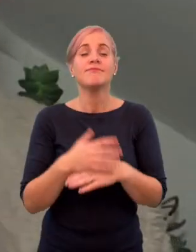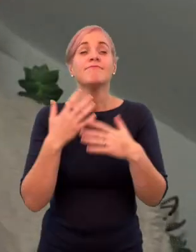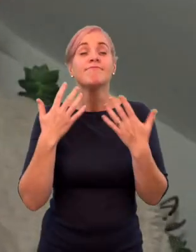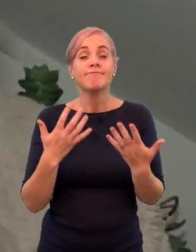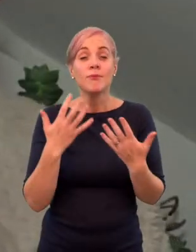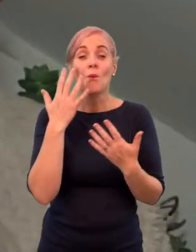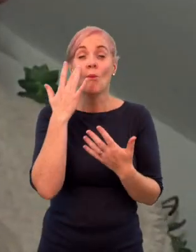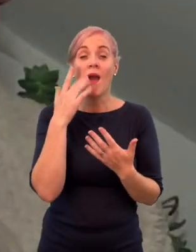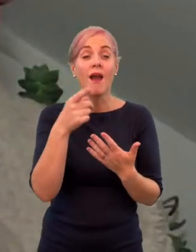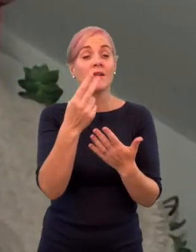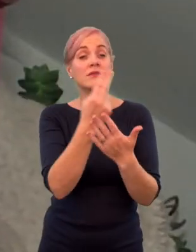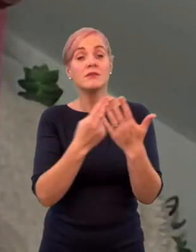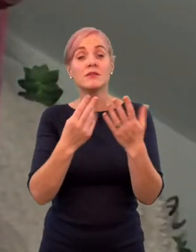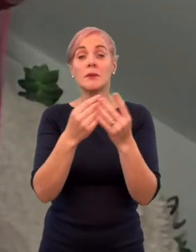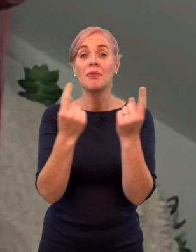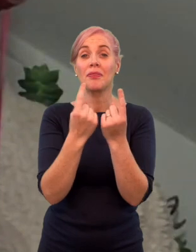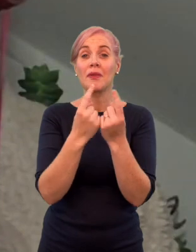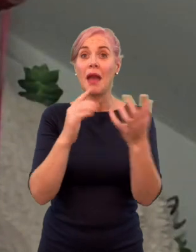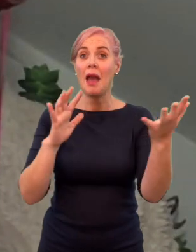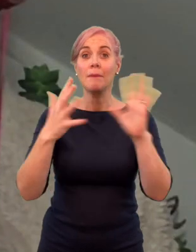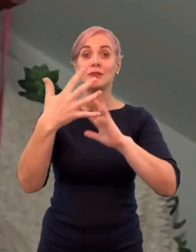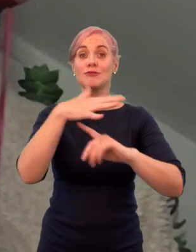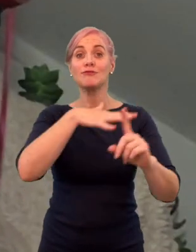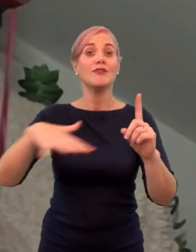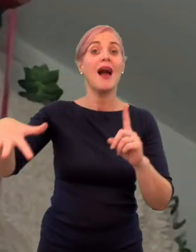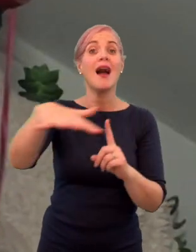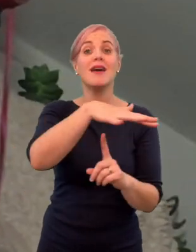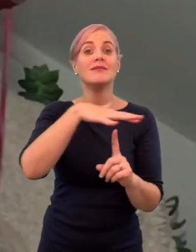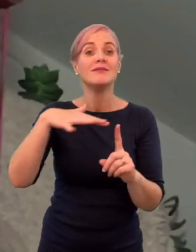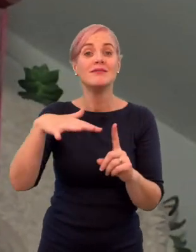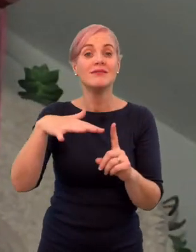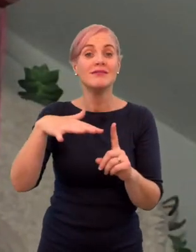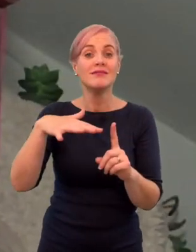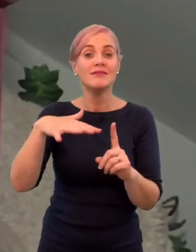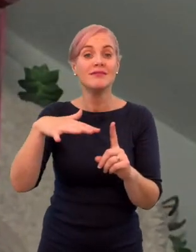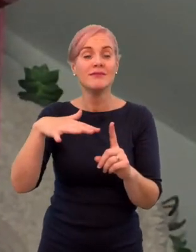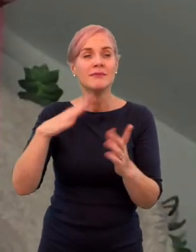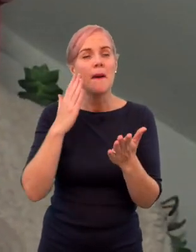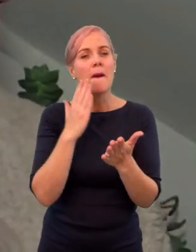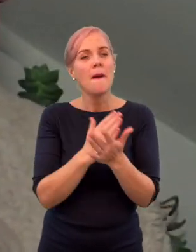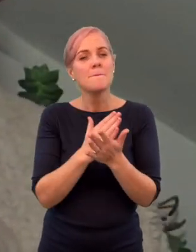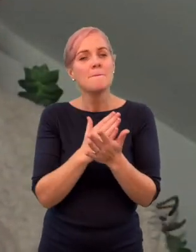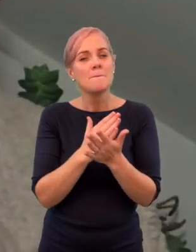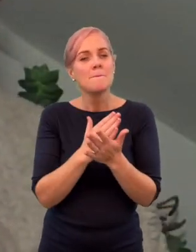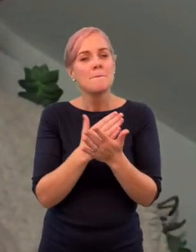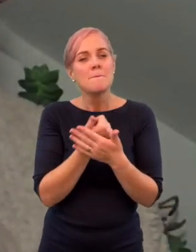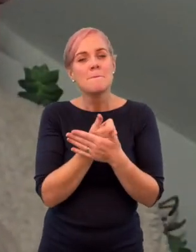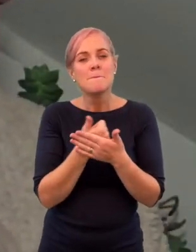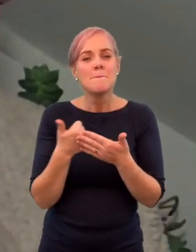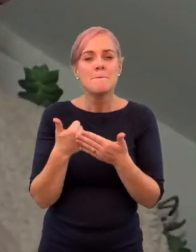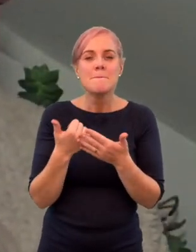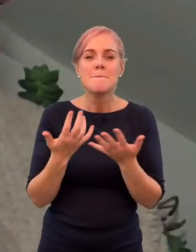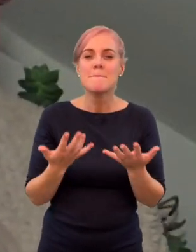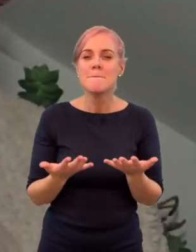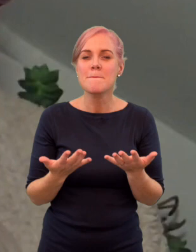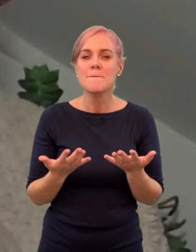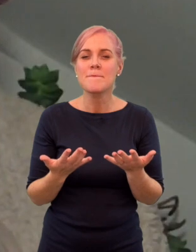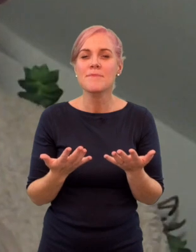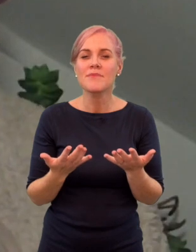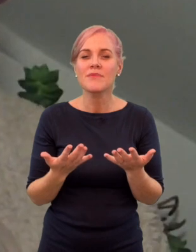I think when you design something abstract, it tends to